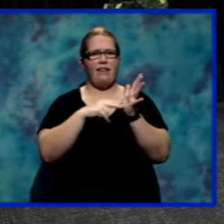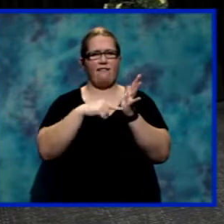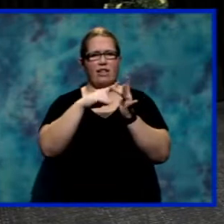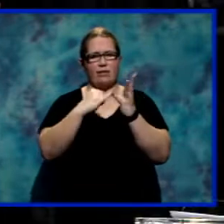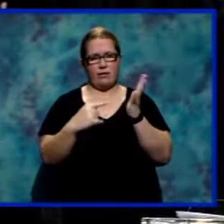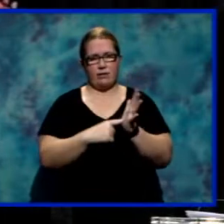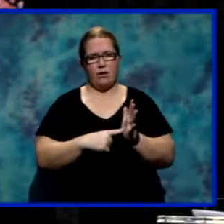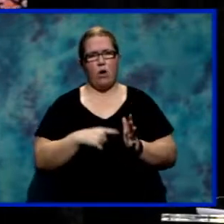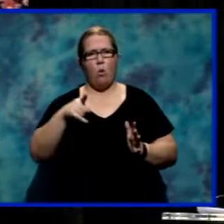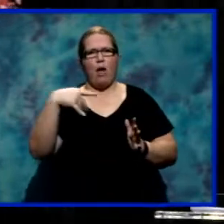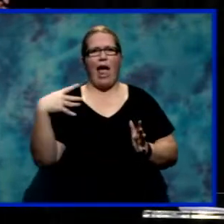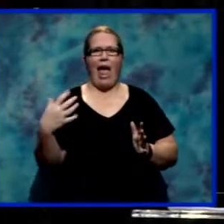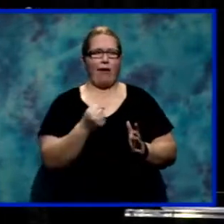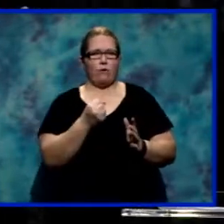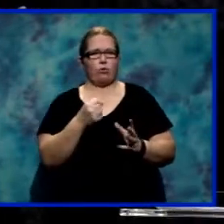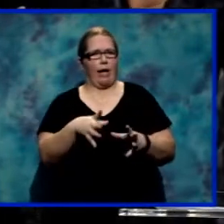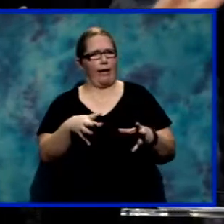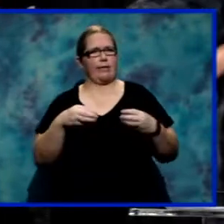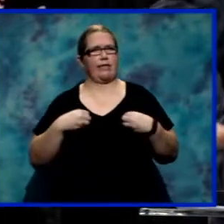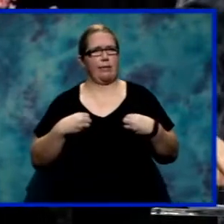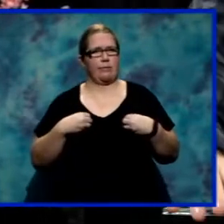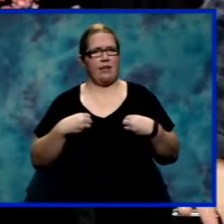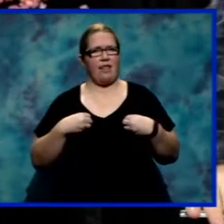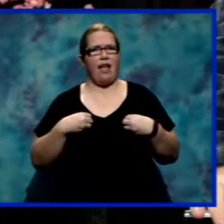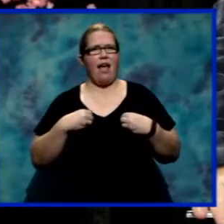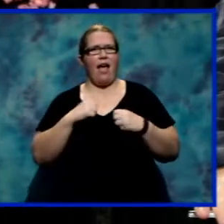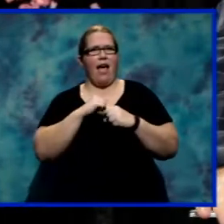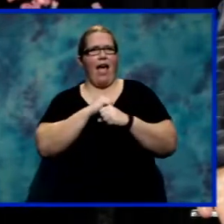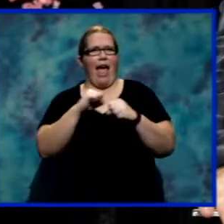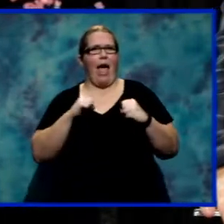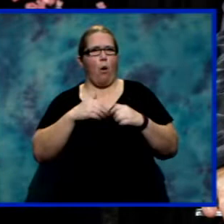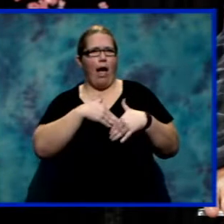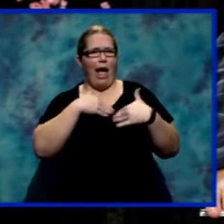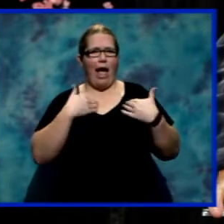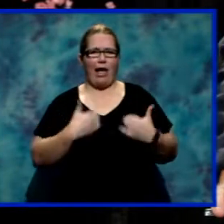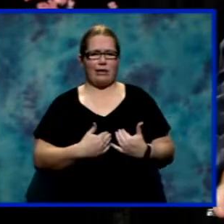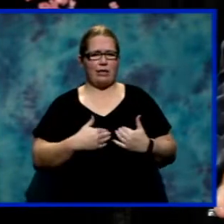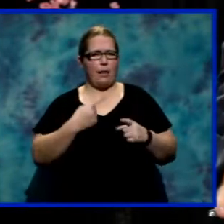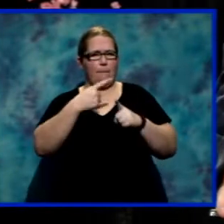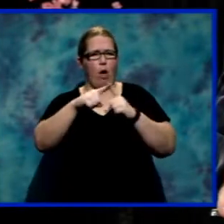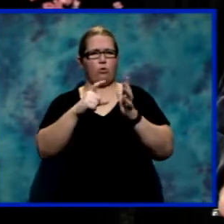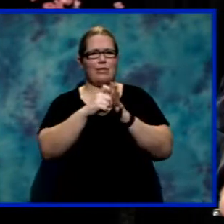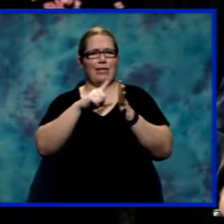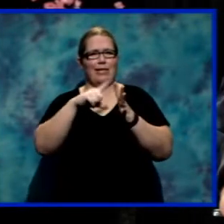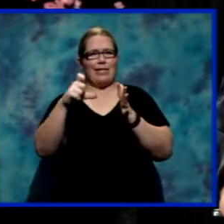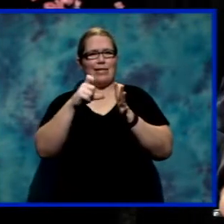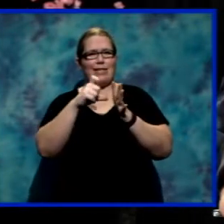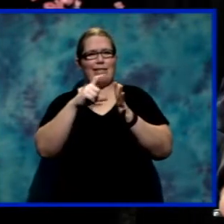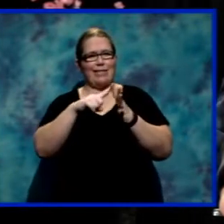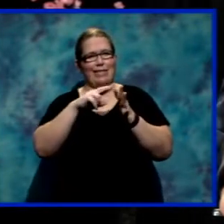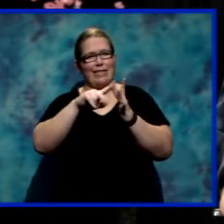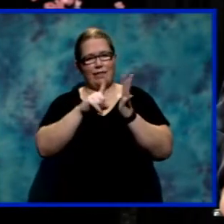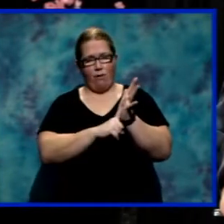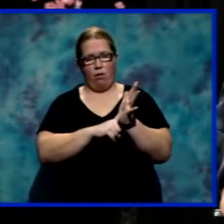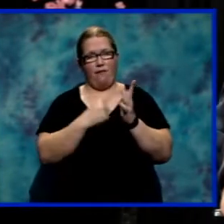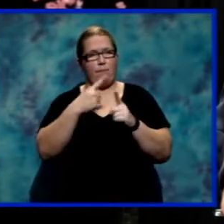we have to come to grips today with the fact that our hearts are the most deceitful of all things. And